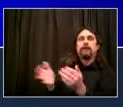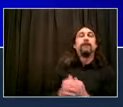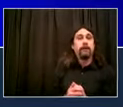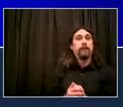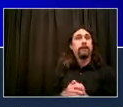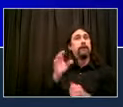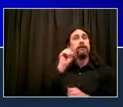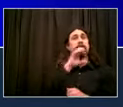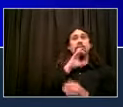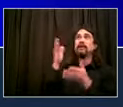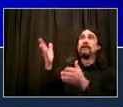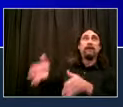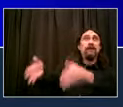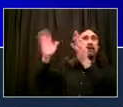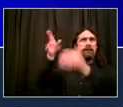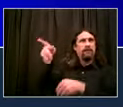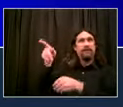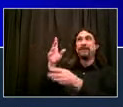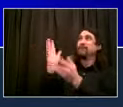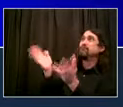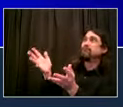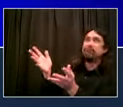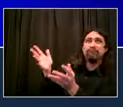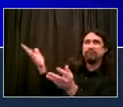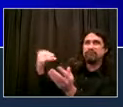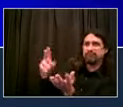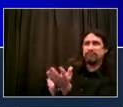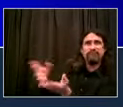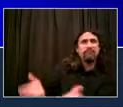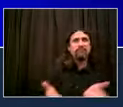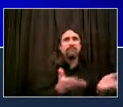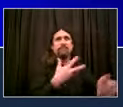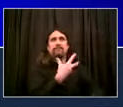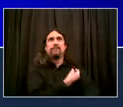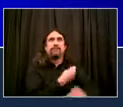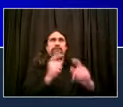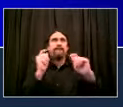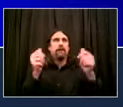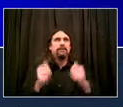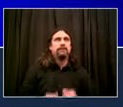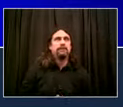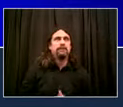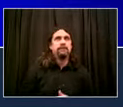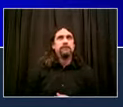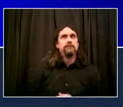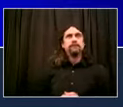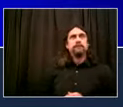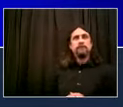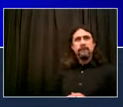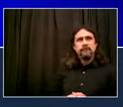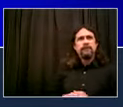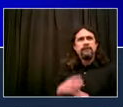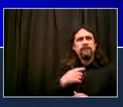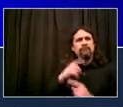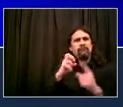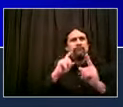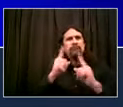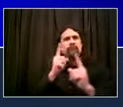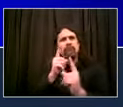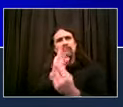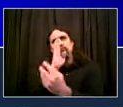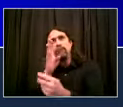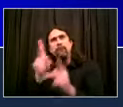city, talking to seniors in public housing, saying, do you need the vaccine? Are you ready for the vaccine? Let's sign you up right now, and making the appointment with them online